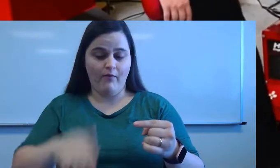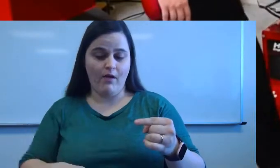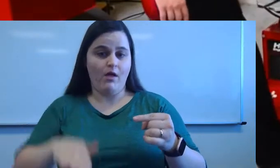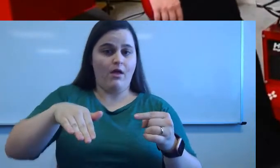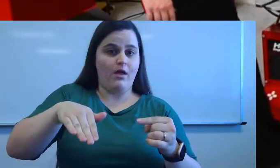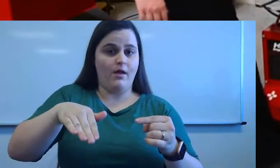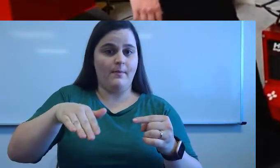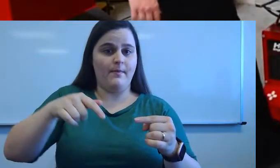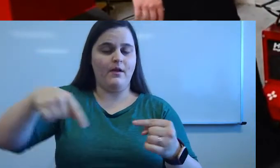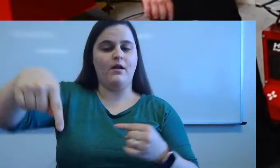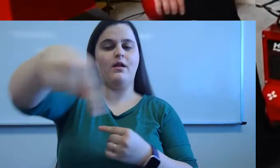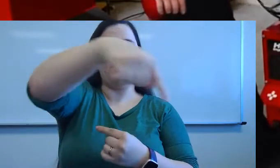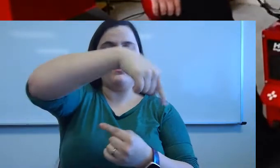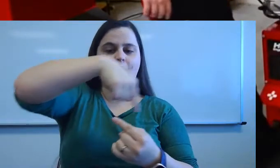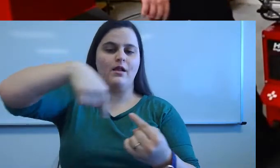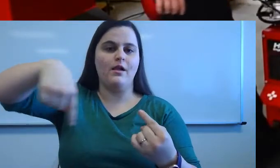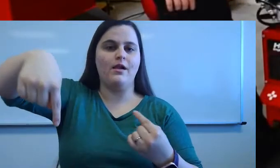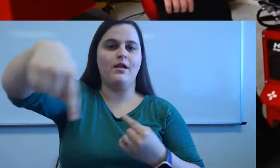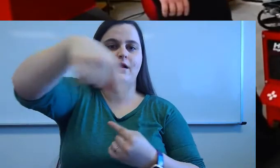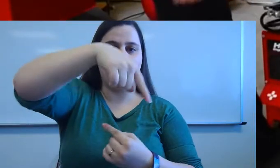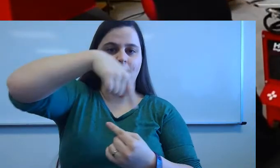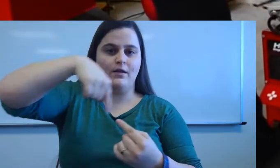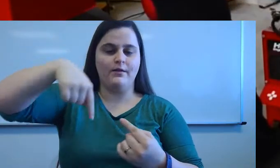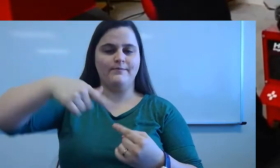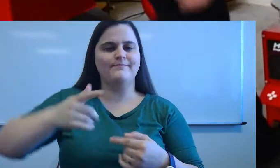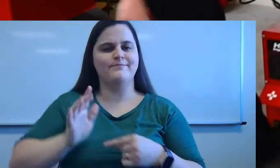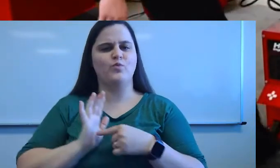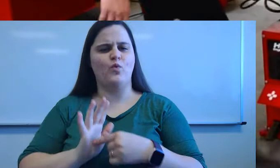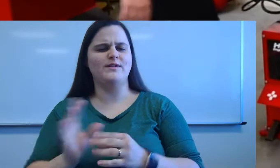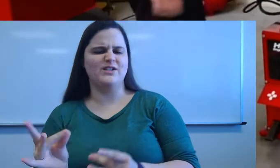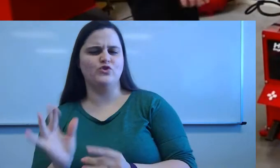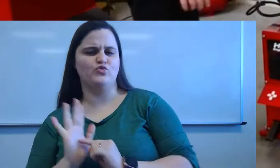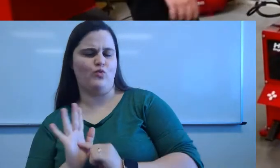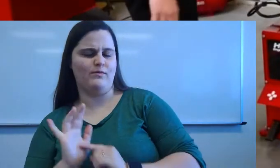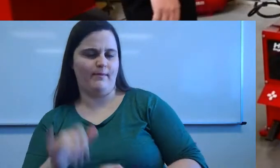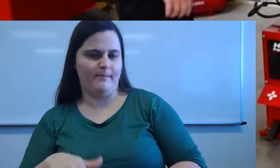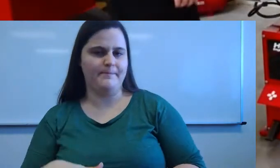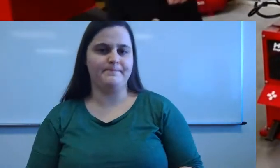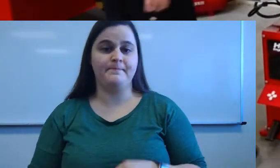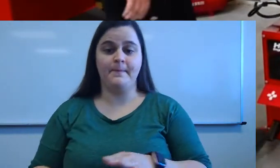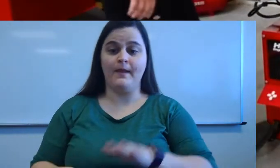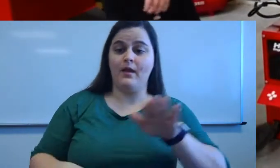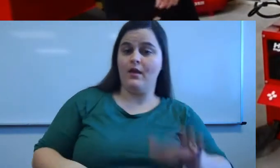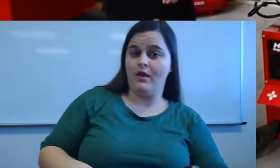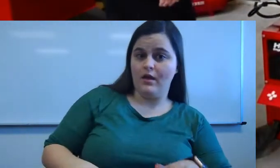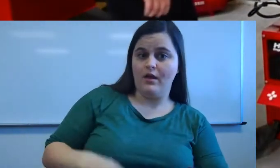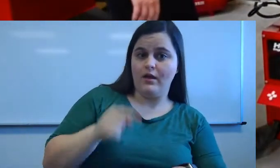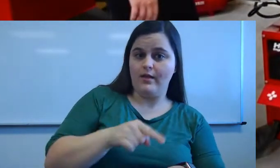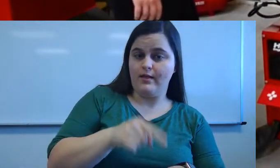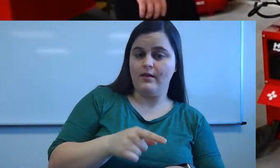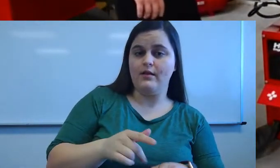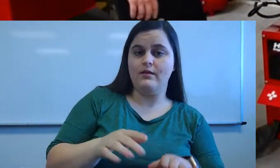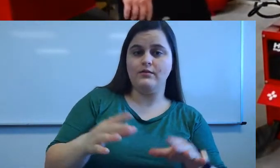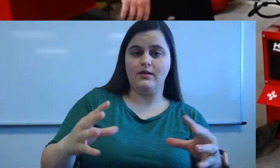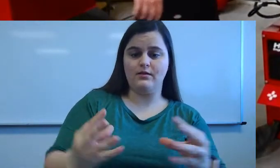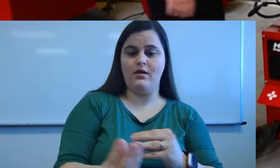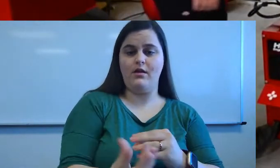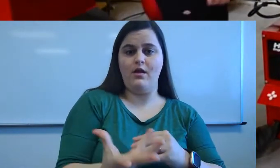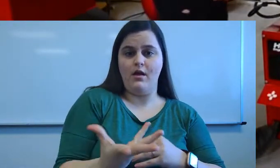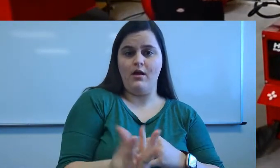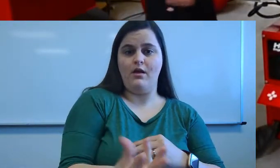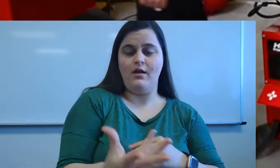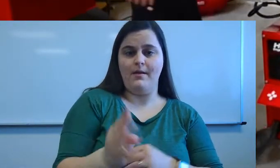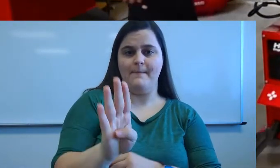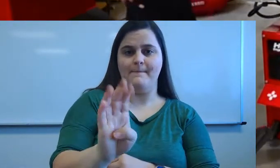If we lift up, it goes counter clockwise as indicated by the sticker right above it. Same thing off of this guy. This is our bead clamp